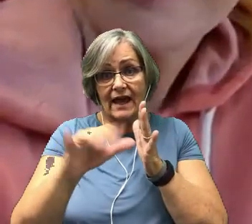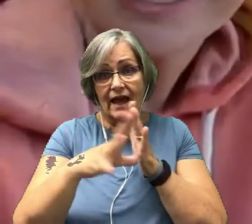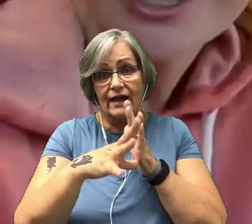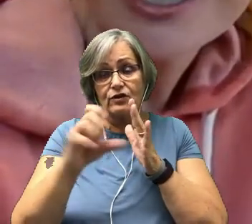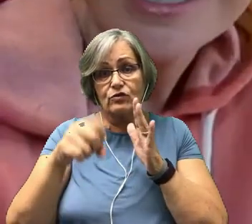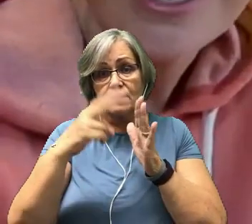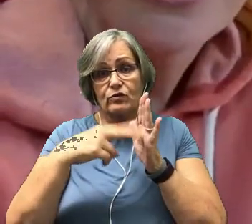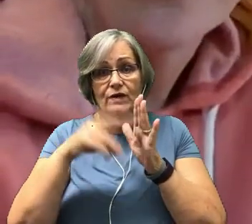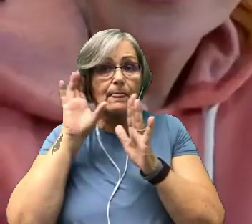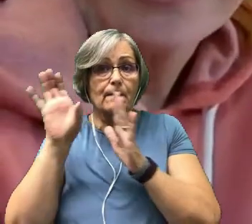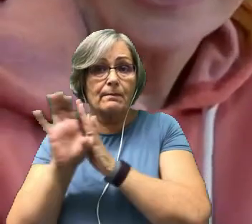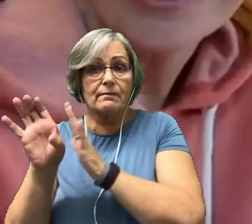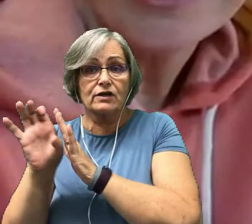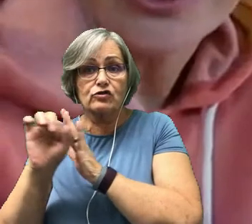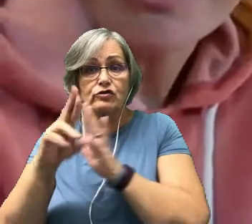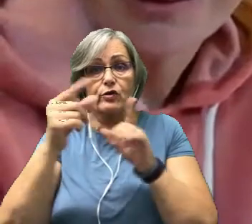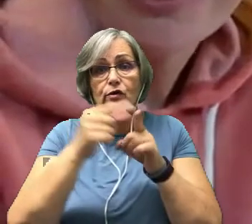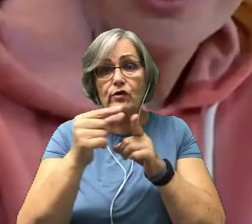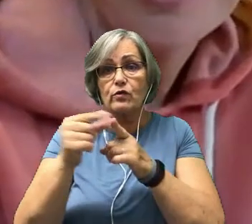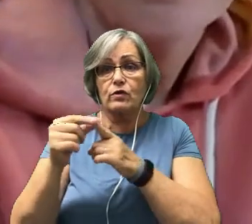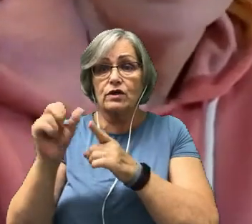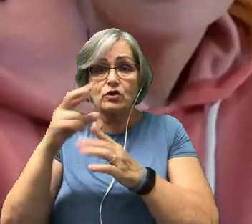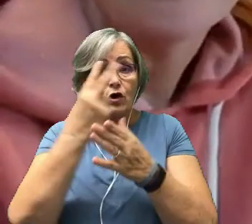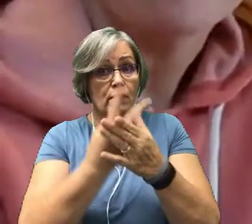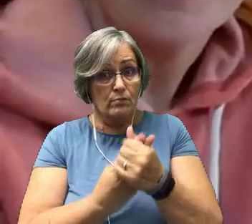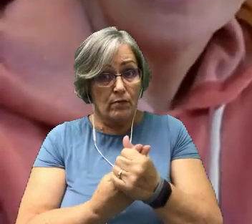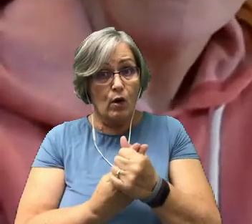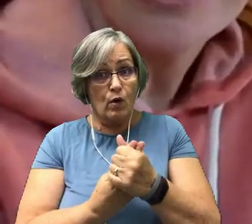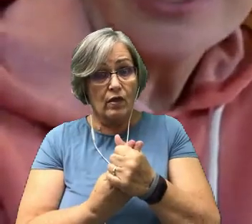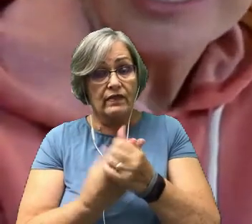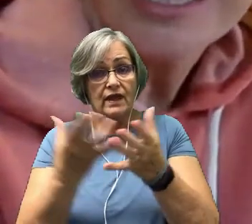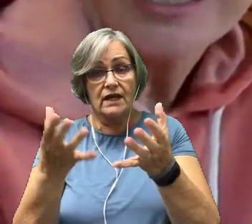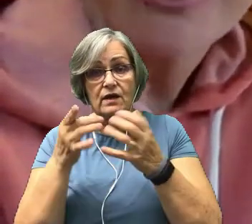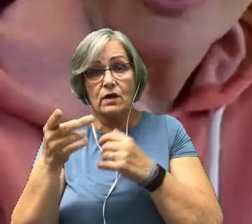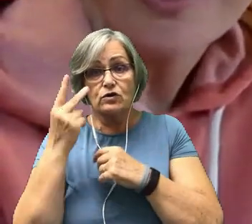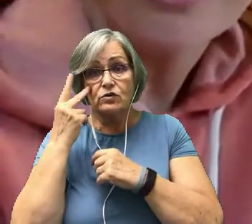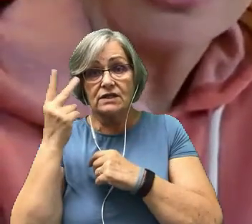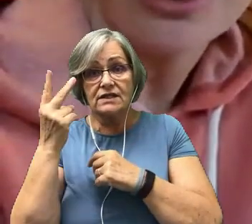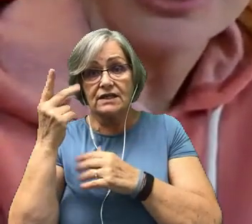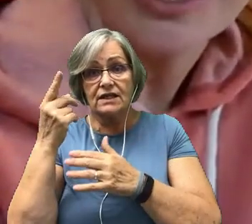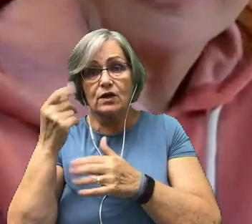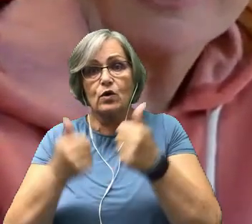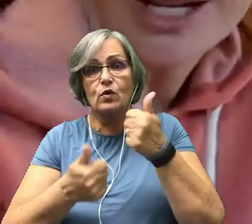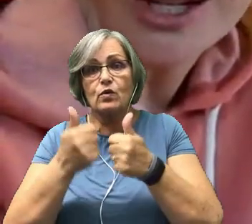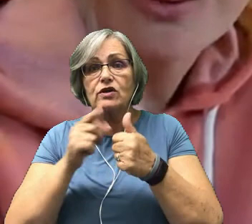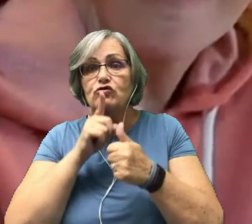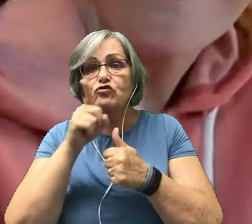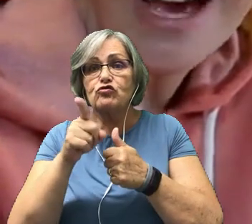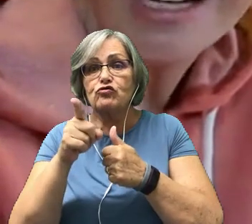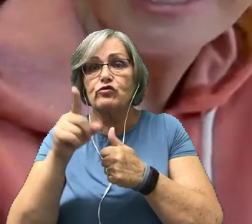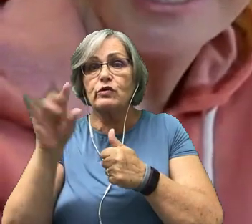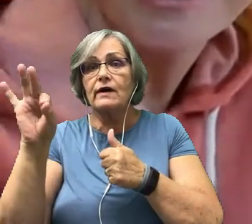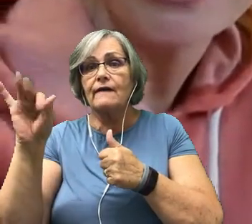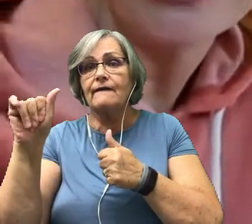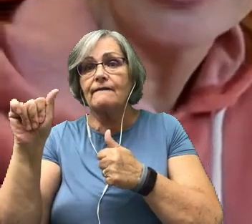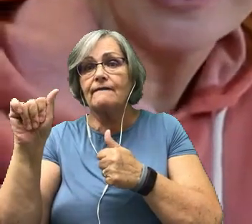read the pictures or the words or both. And I want you to see what true information, what